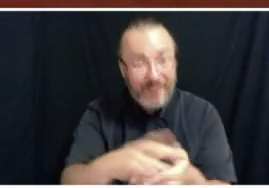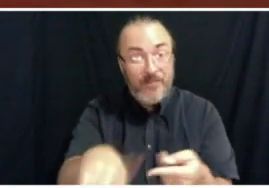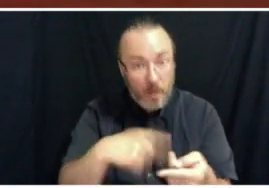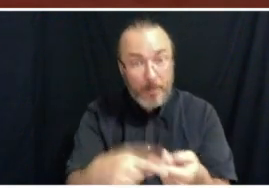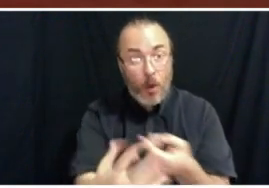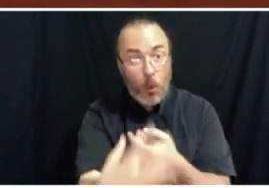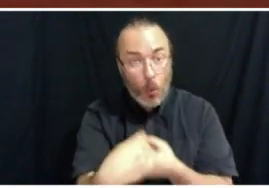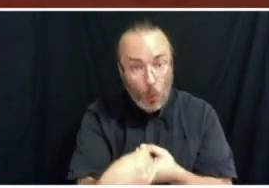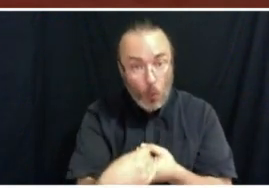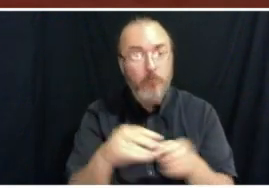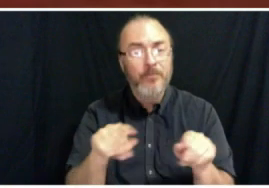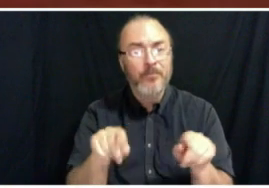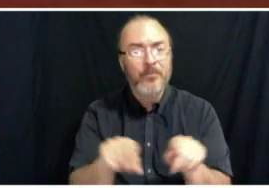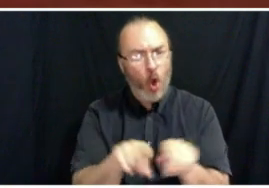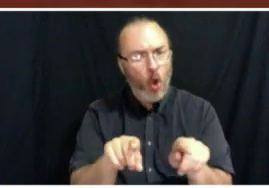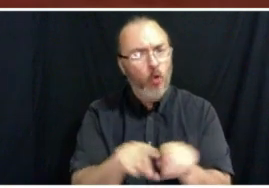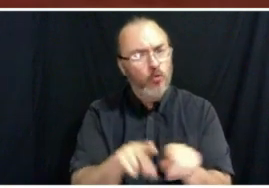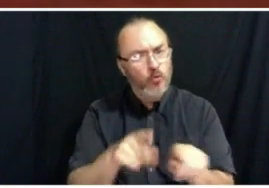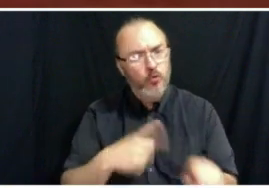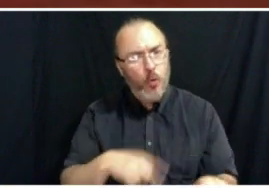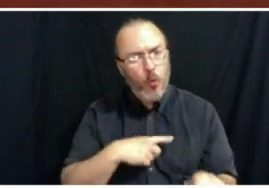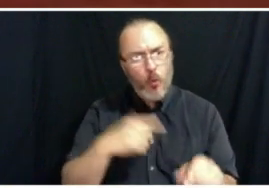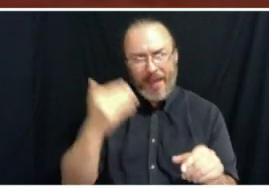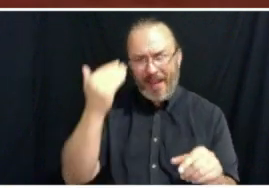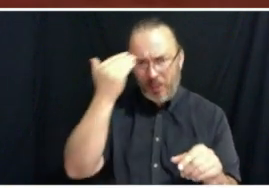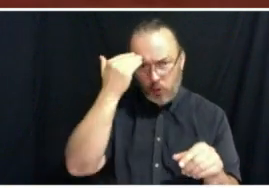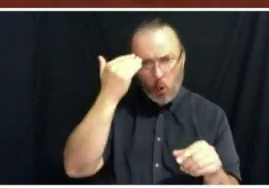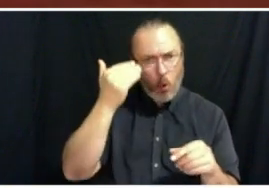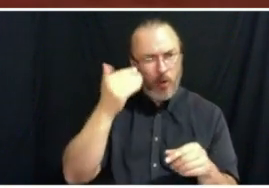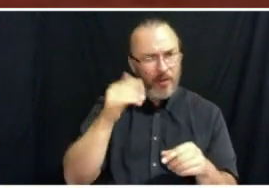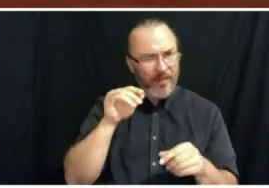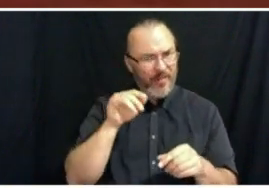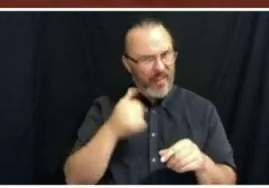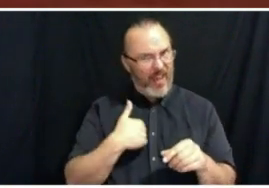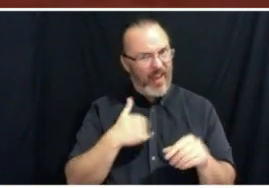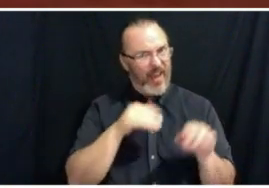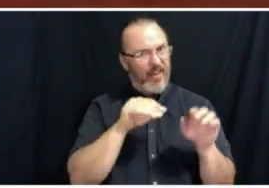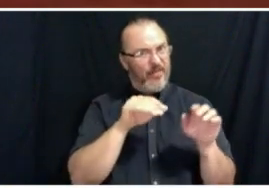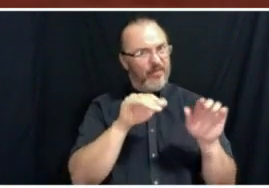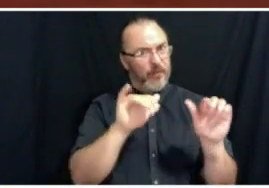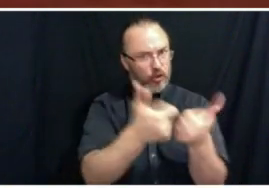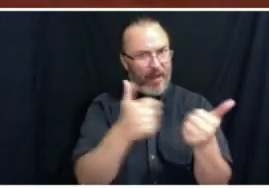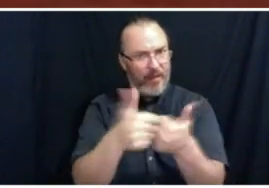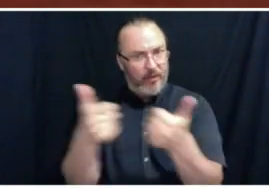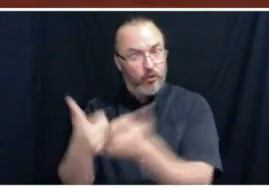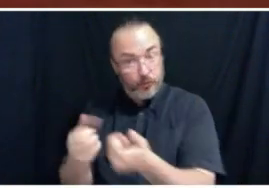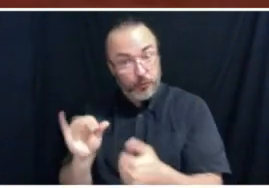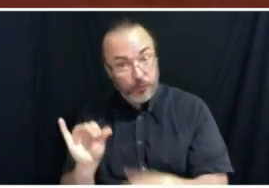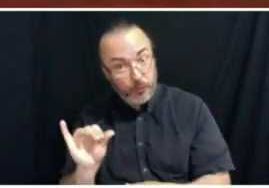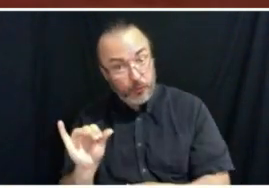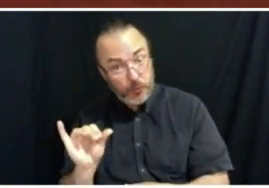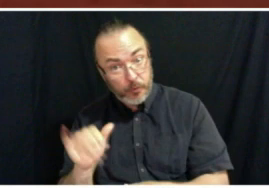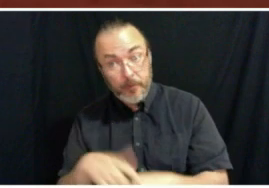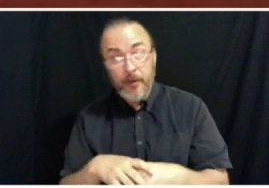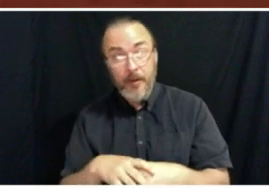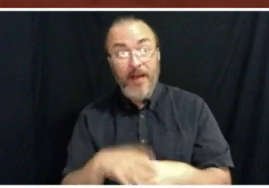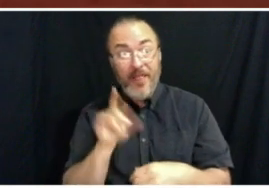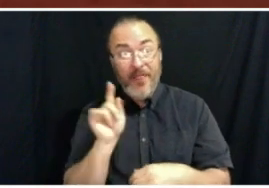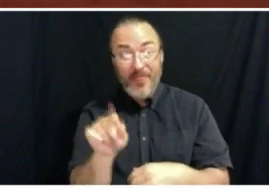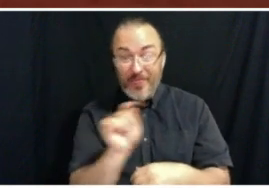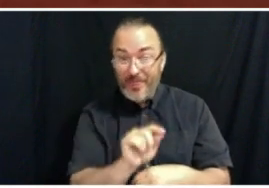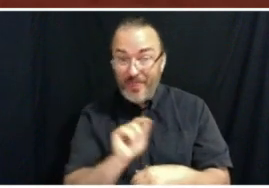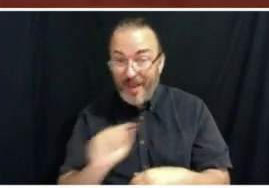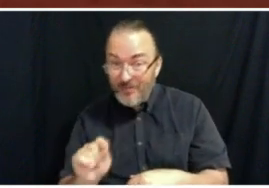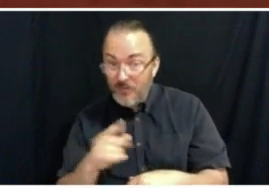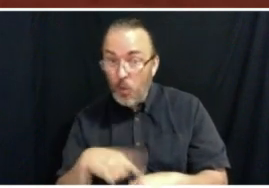also very mindful of the challenges that undermine inclusion. And therefore, we are prepared to